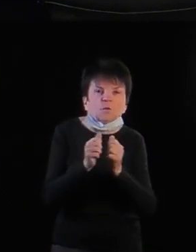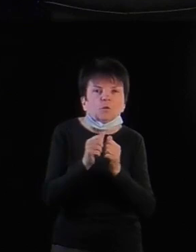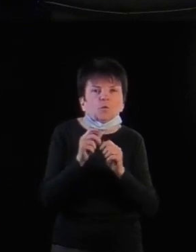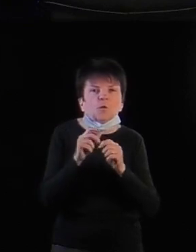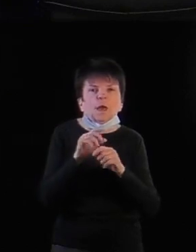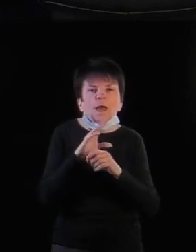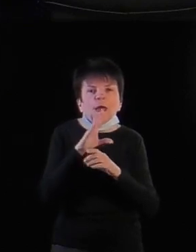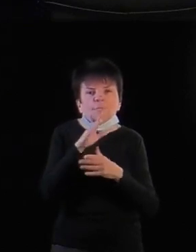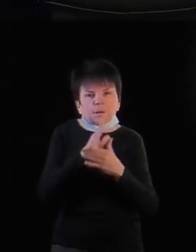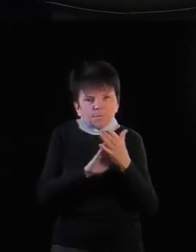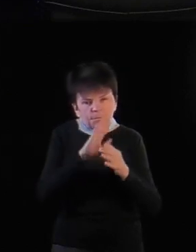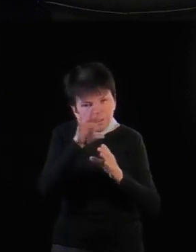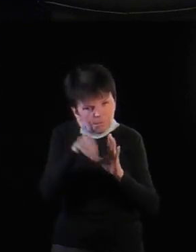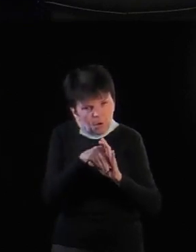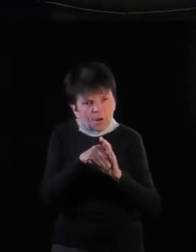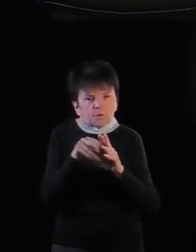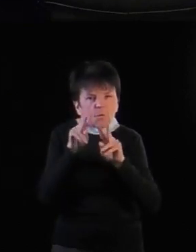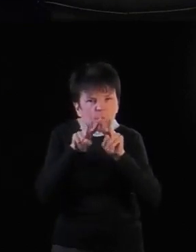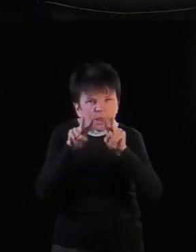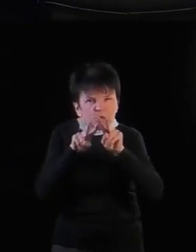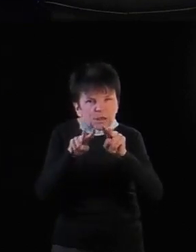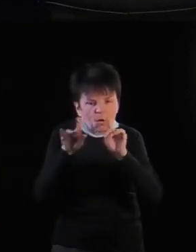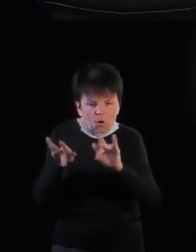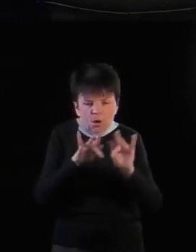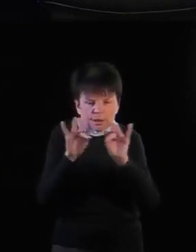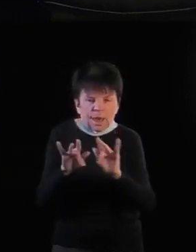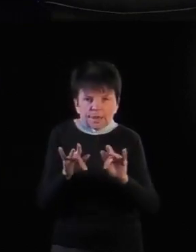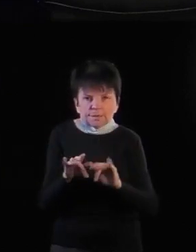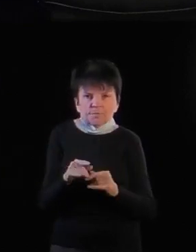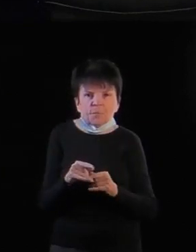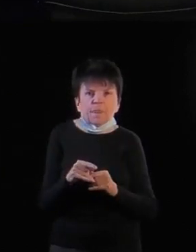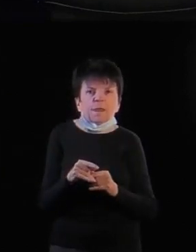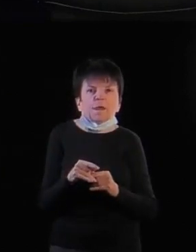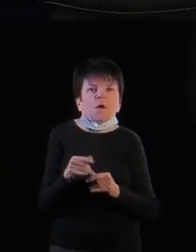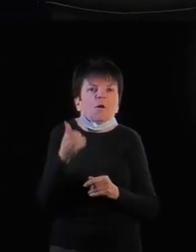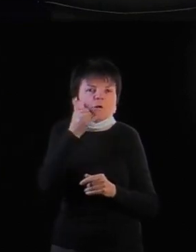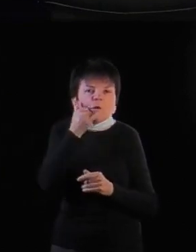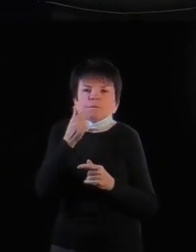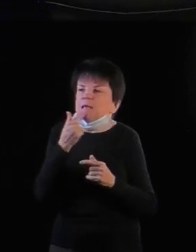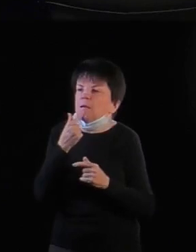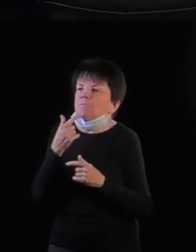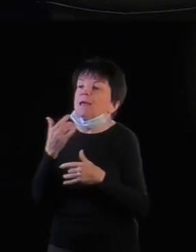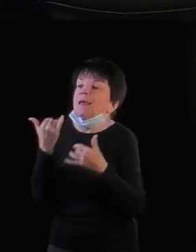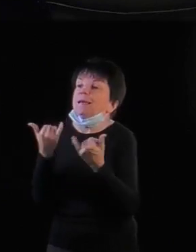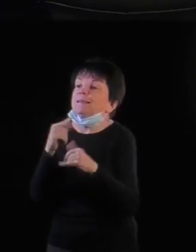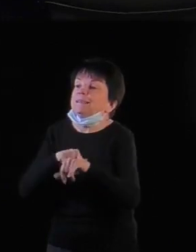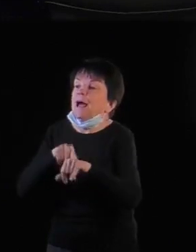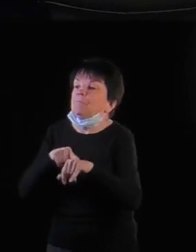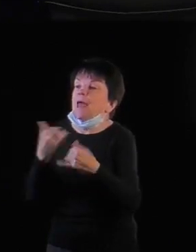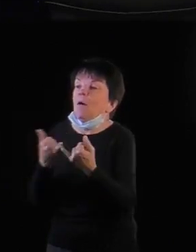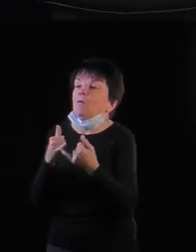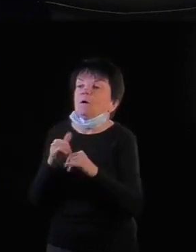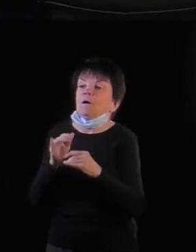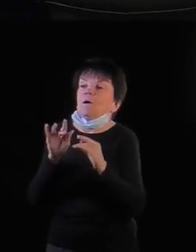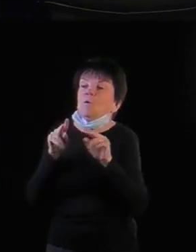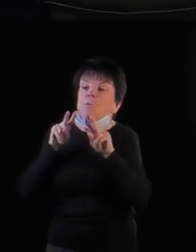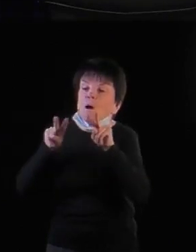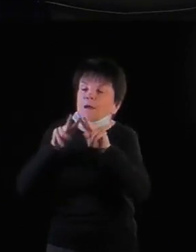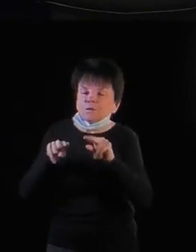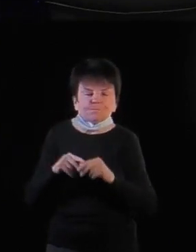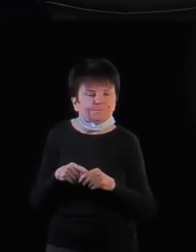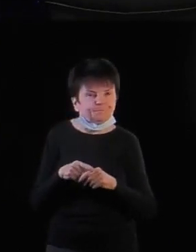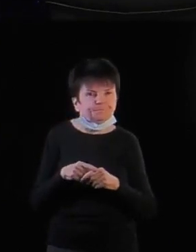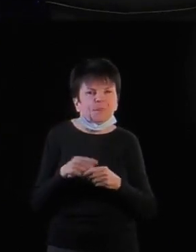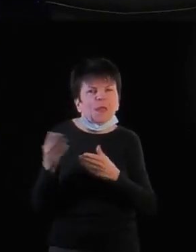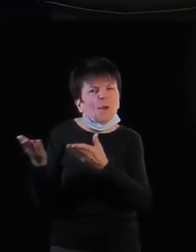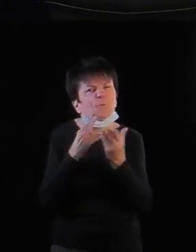you're watching online. If you're coming on campus, then make sure that as you come on campus, you're connecting and bring some people